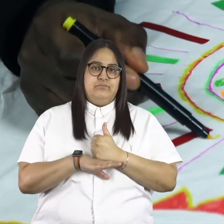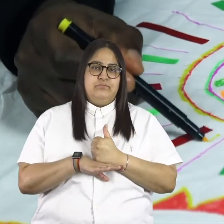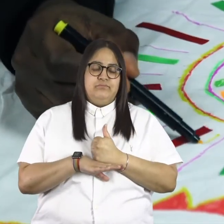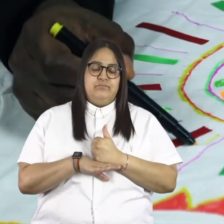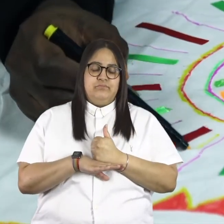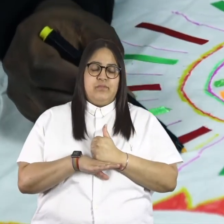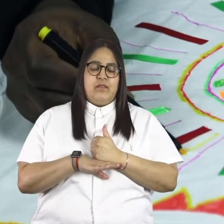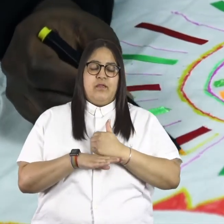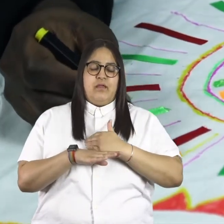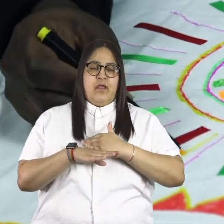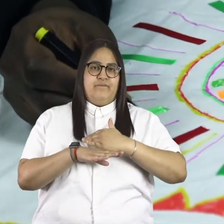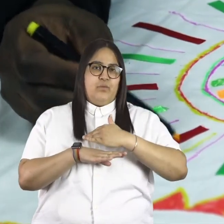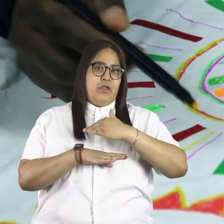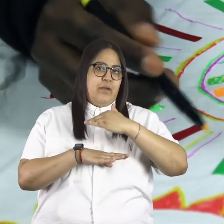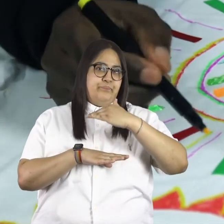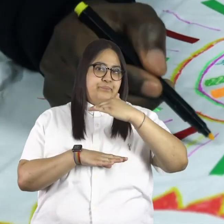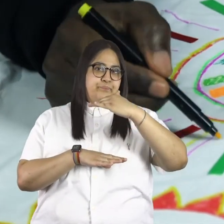up.